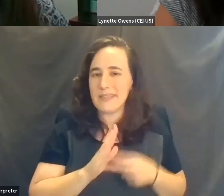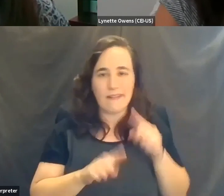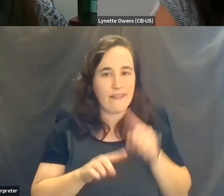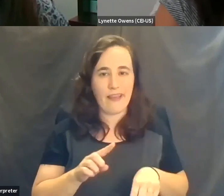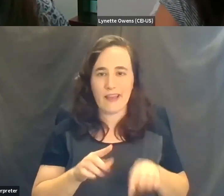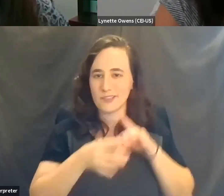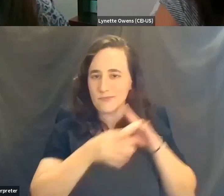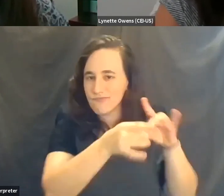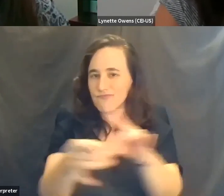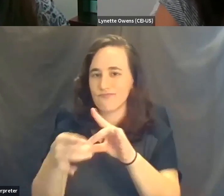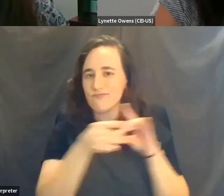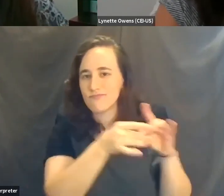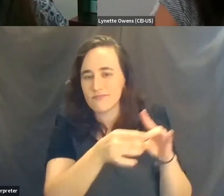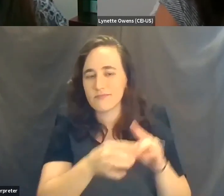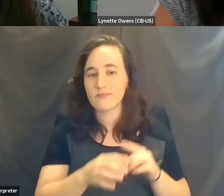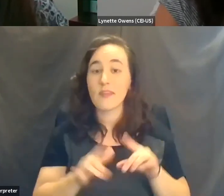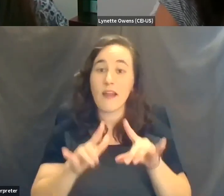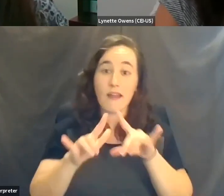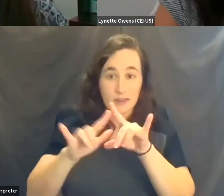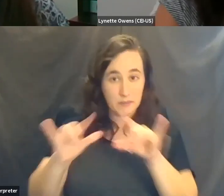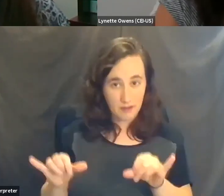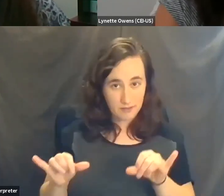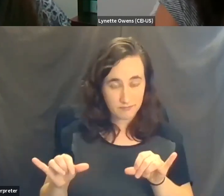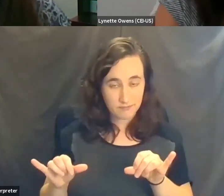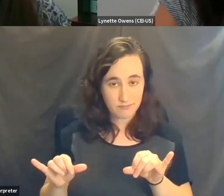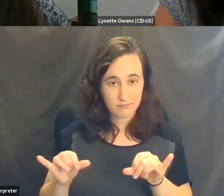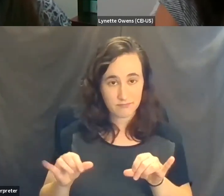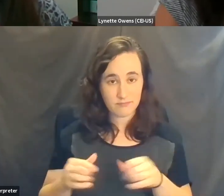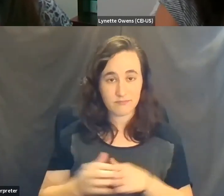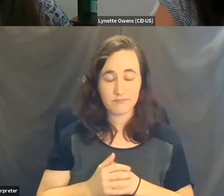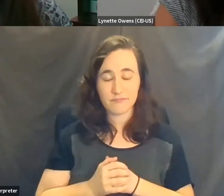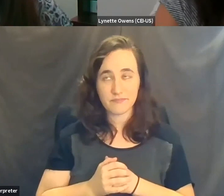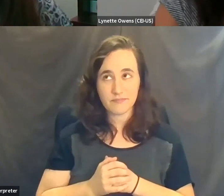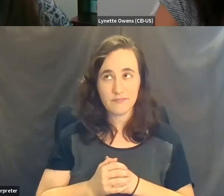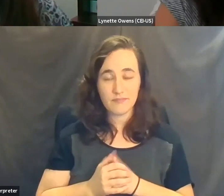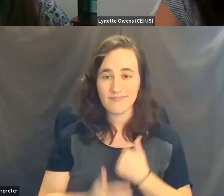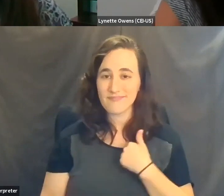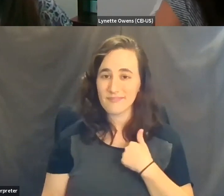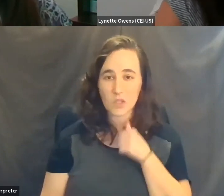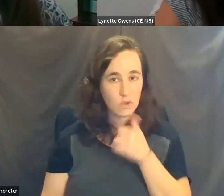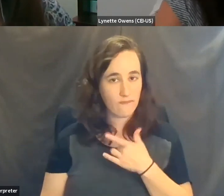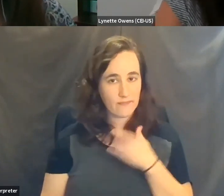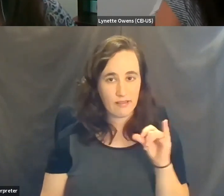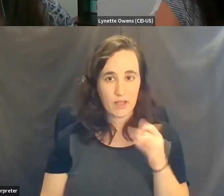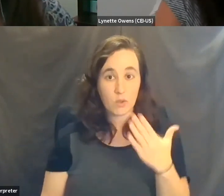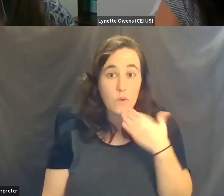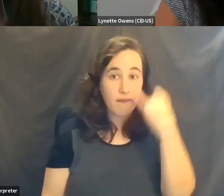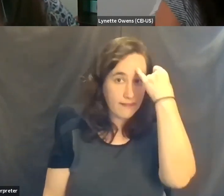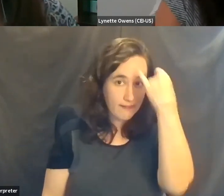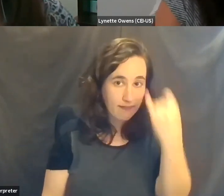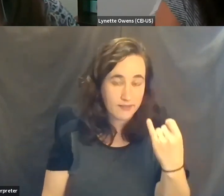said, I do not think that it is a good idea as a school,